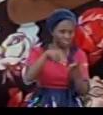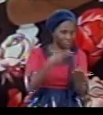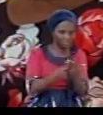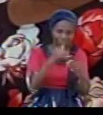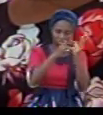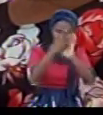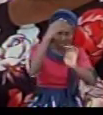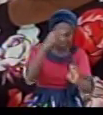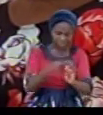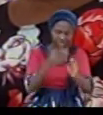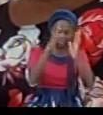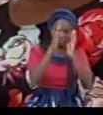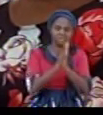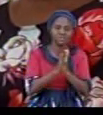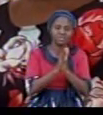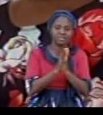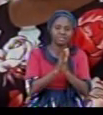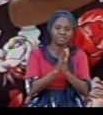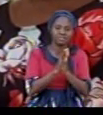Jesus' name.